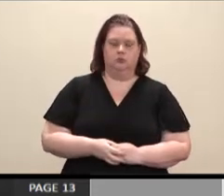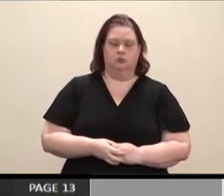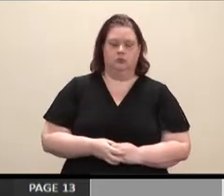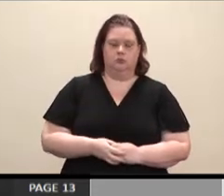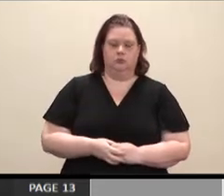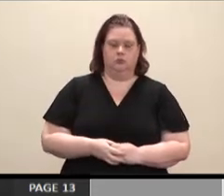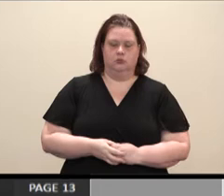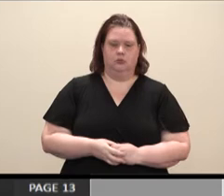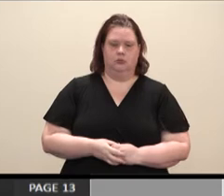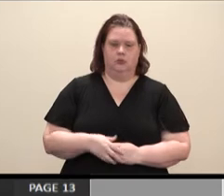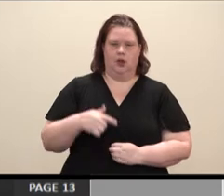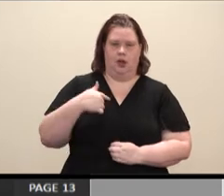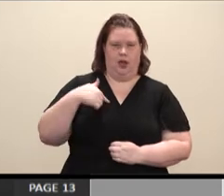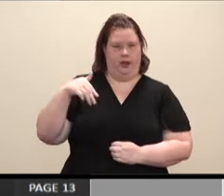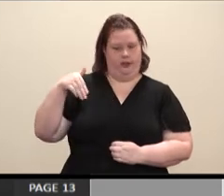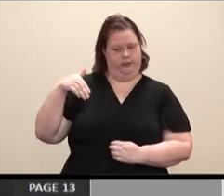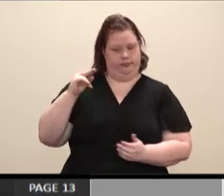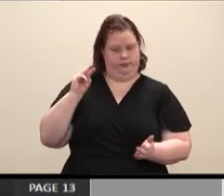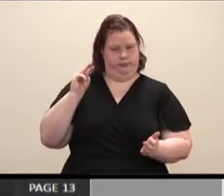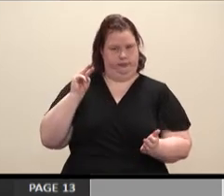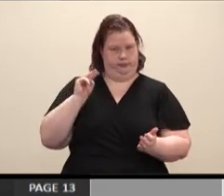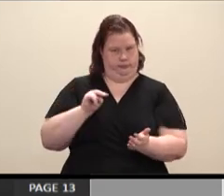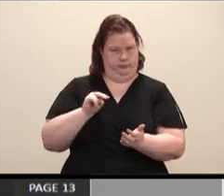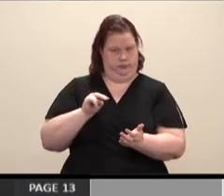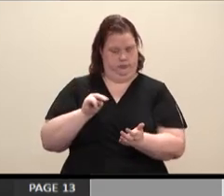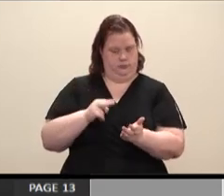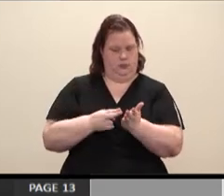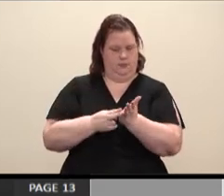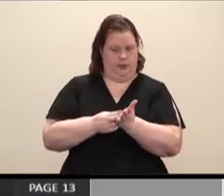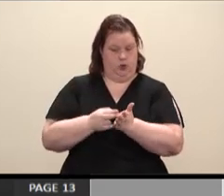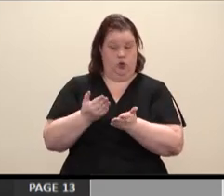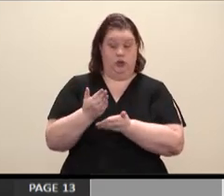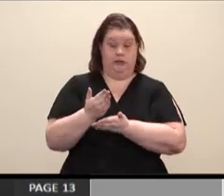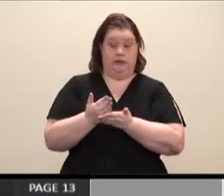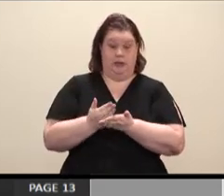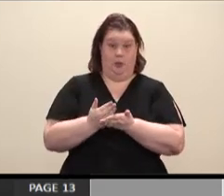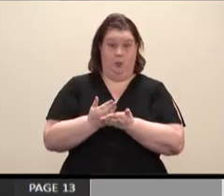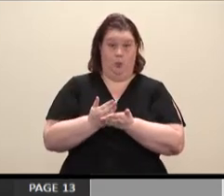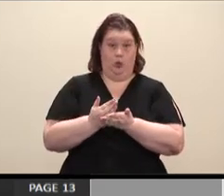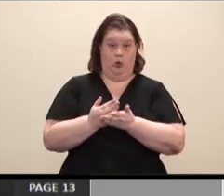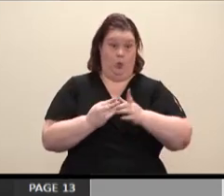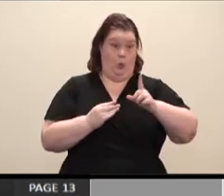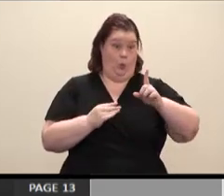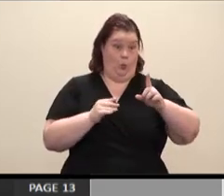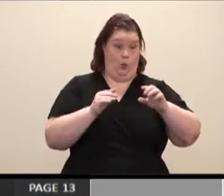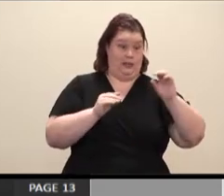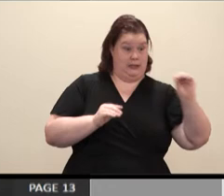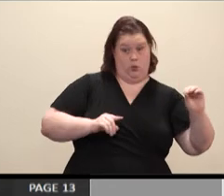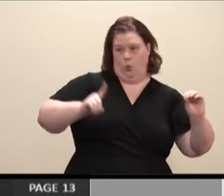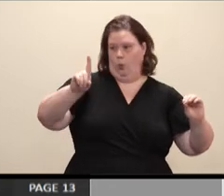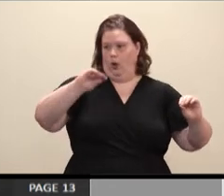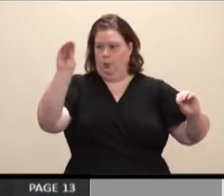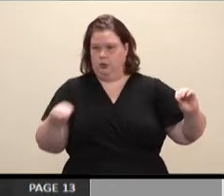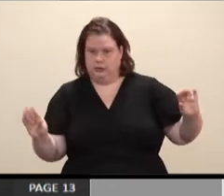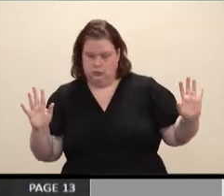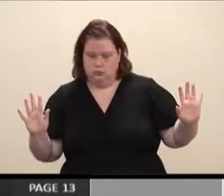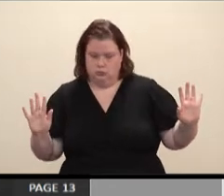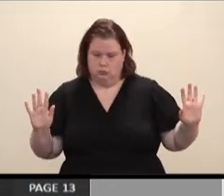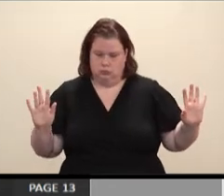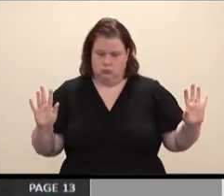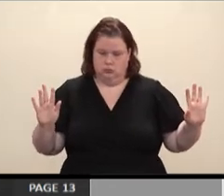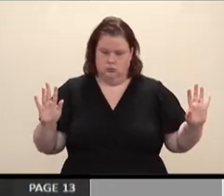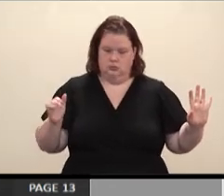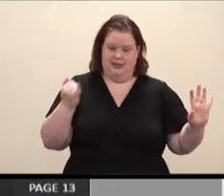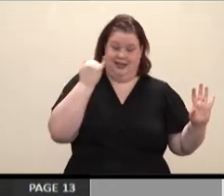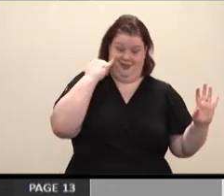need to look to make sure, because some of these were all or nothing, and if comp ed is all or nothing with the rest of us, we'll